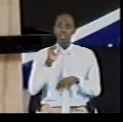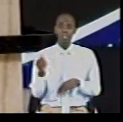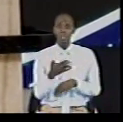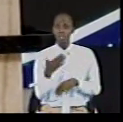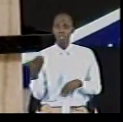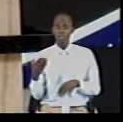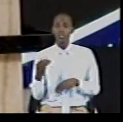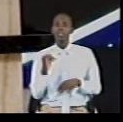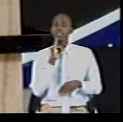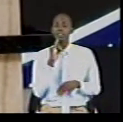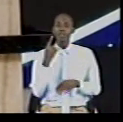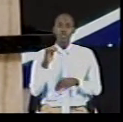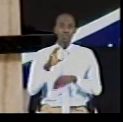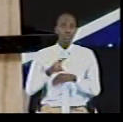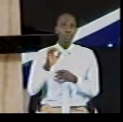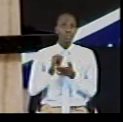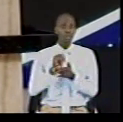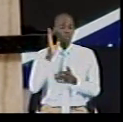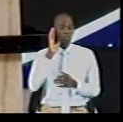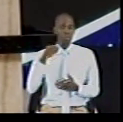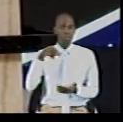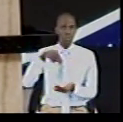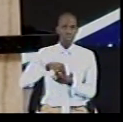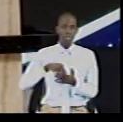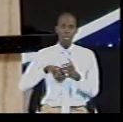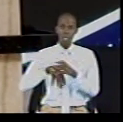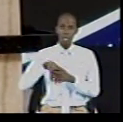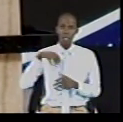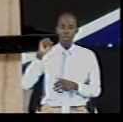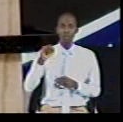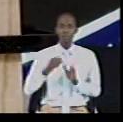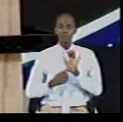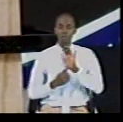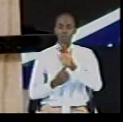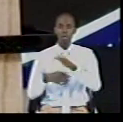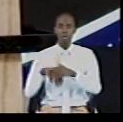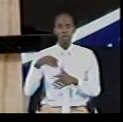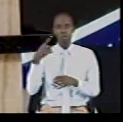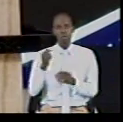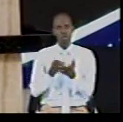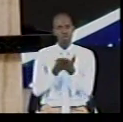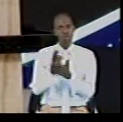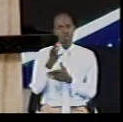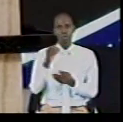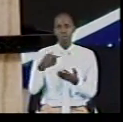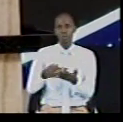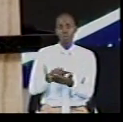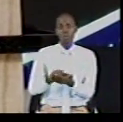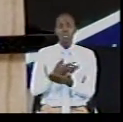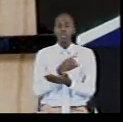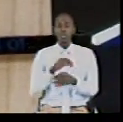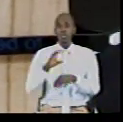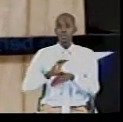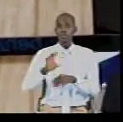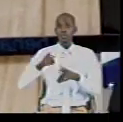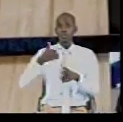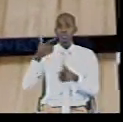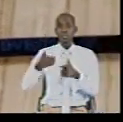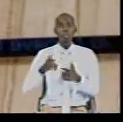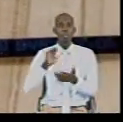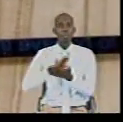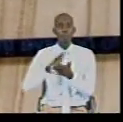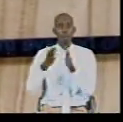forth and holding out the truth of the gospel. And the church then becomes